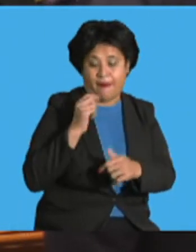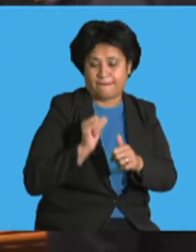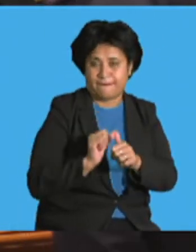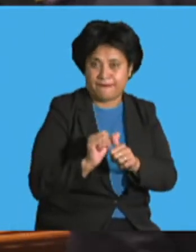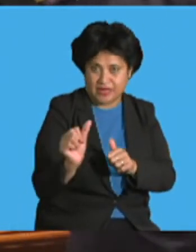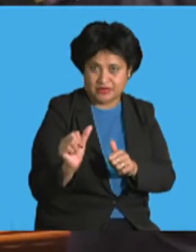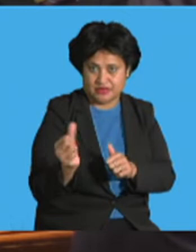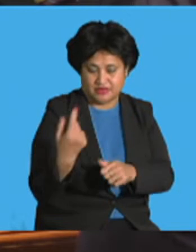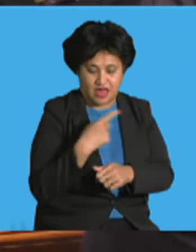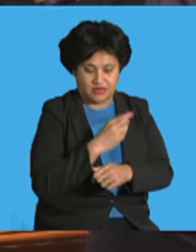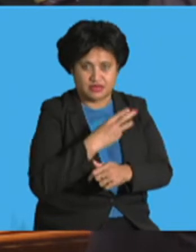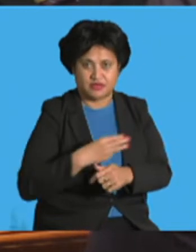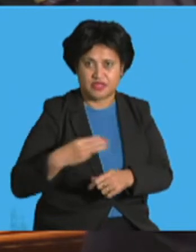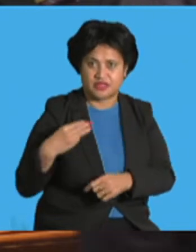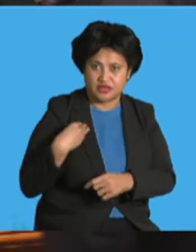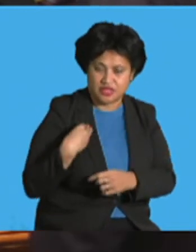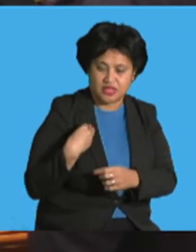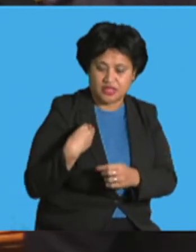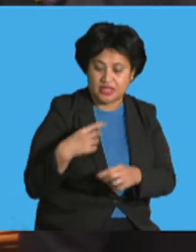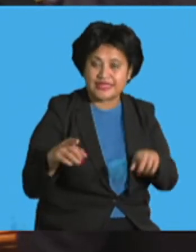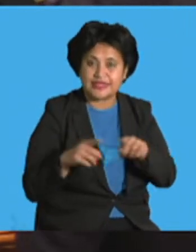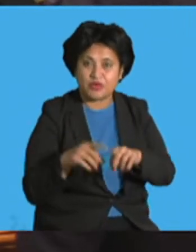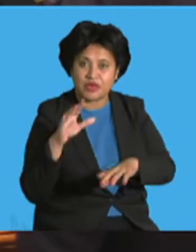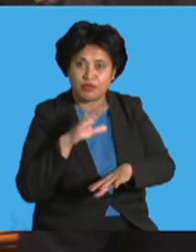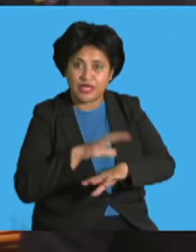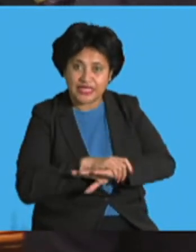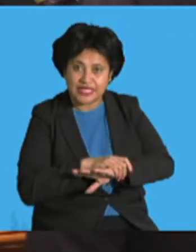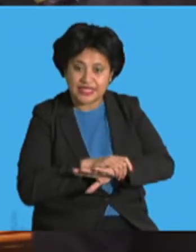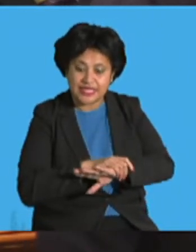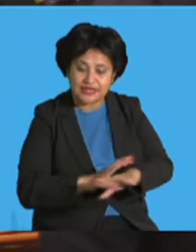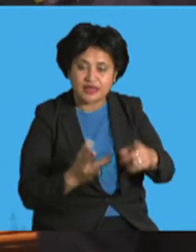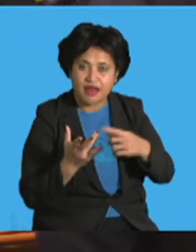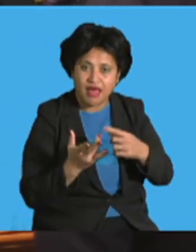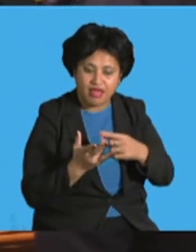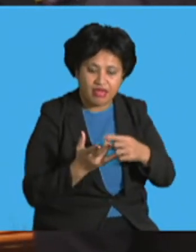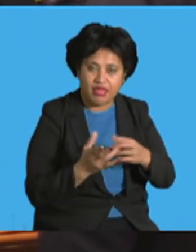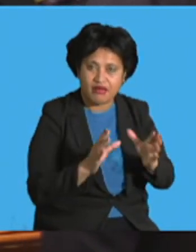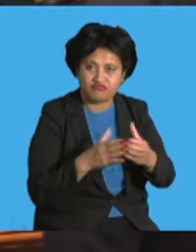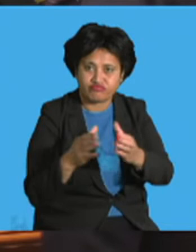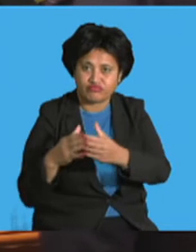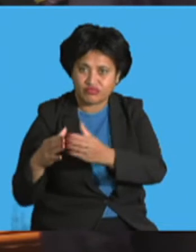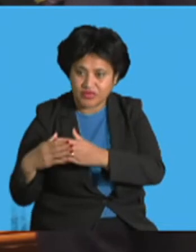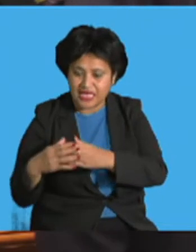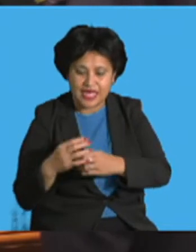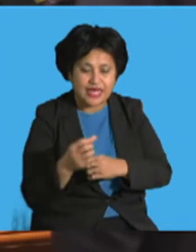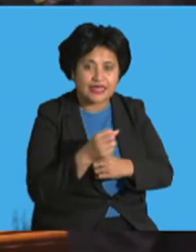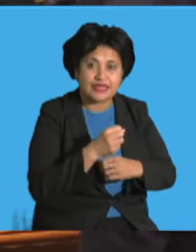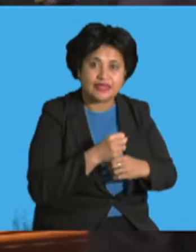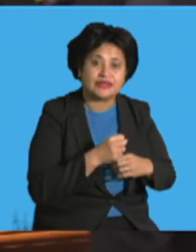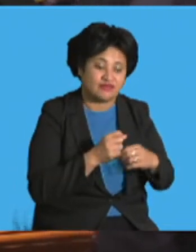course particularly the Fiji Police Force, together with its key stakeholders, to ensure the protection of the lives,